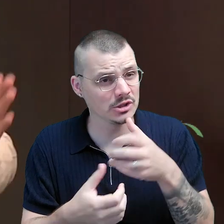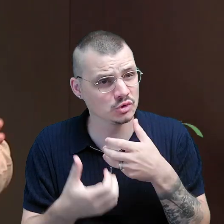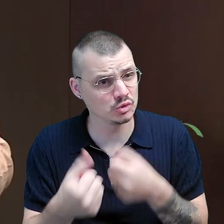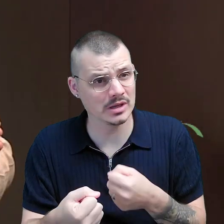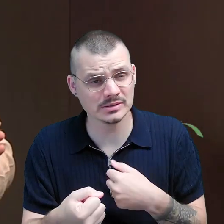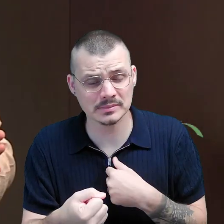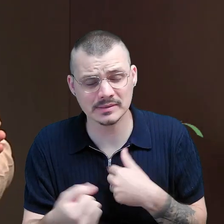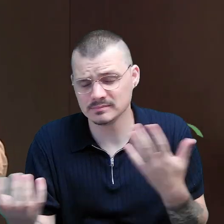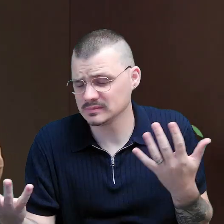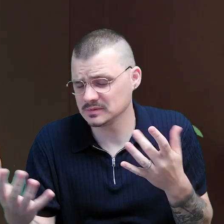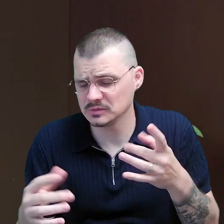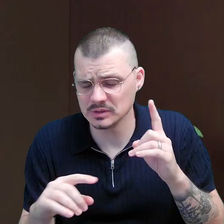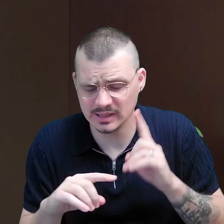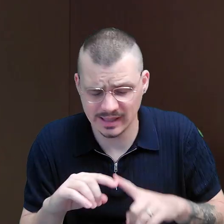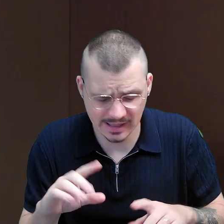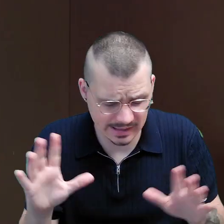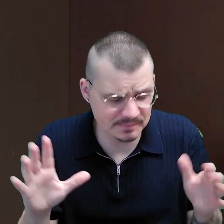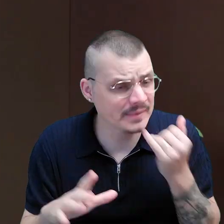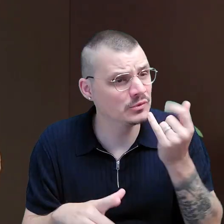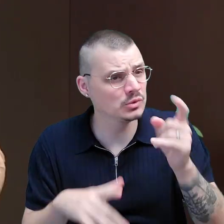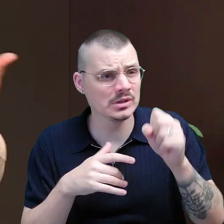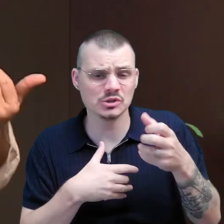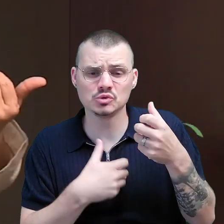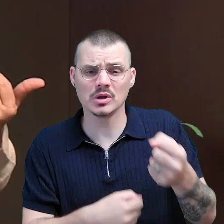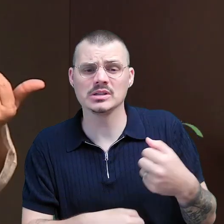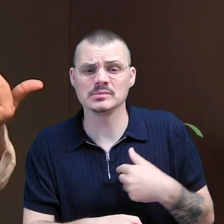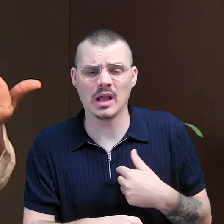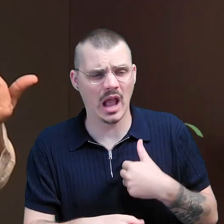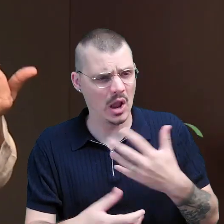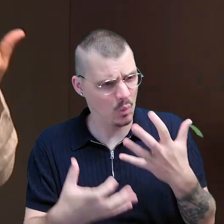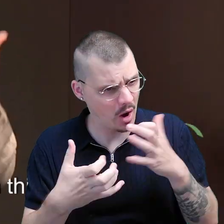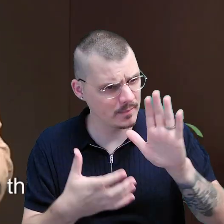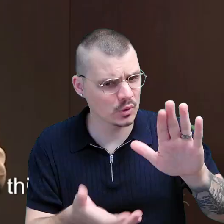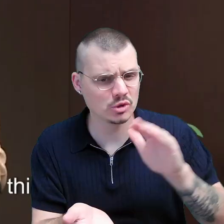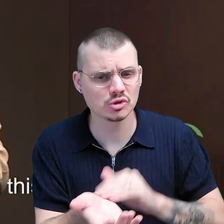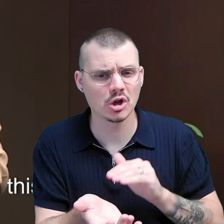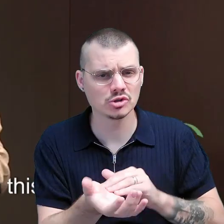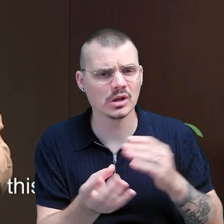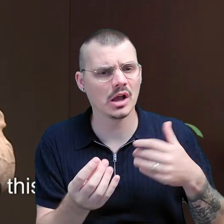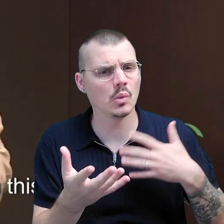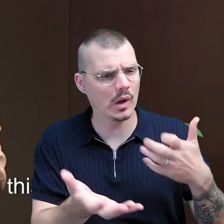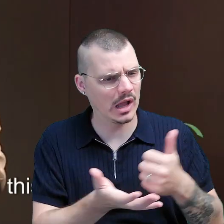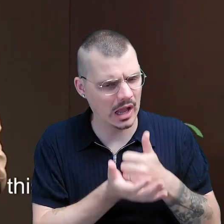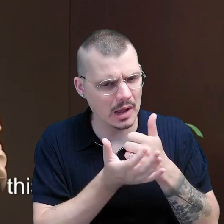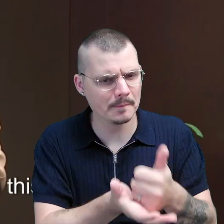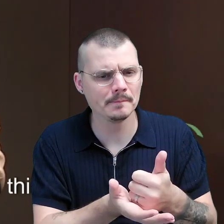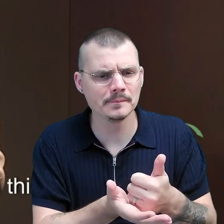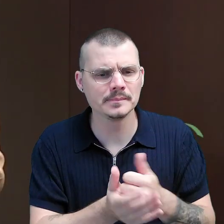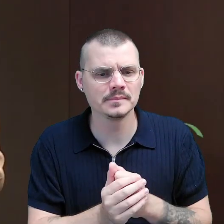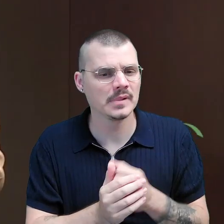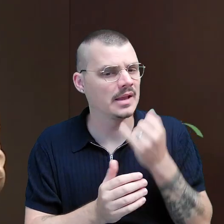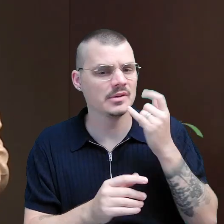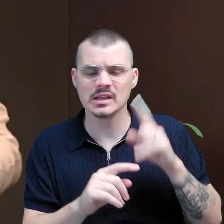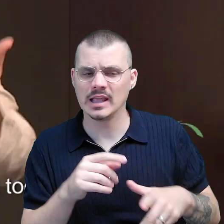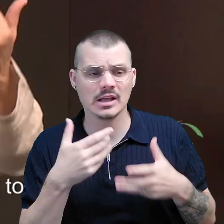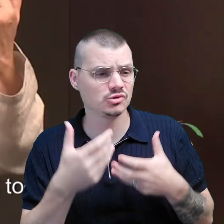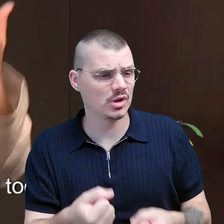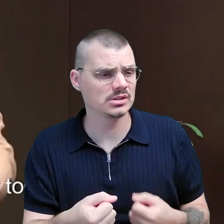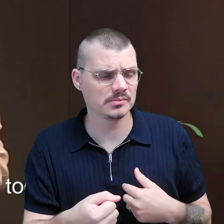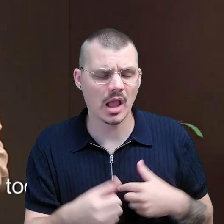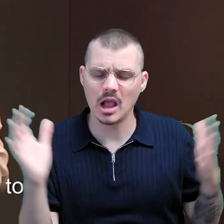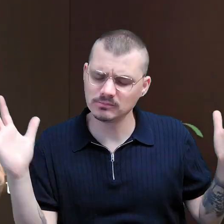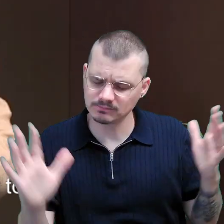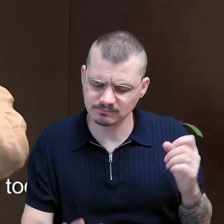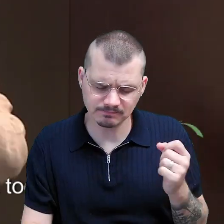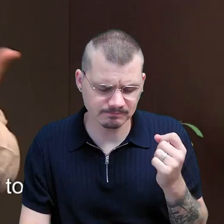If you can trust me, and if you can't, I understand, but if you can trust me, I want to be your doctor and help you with this. And if you